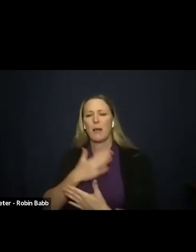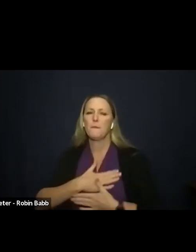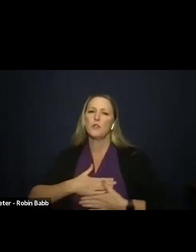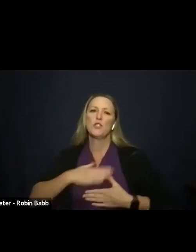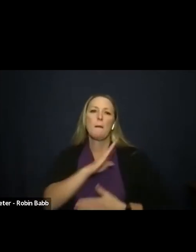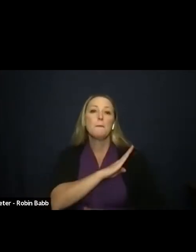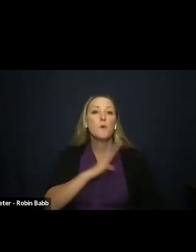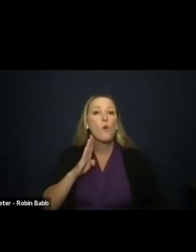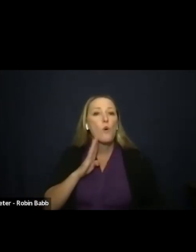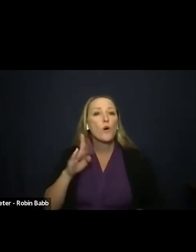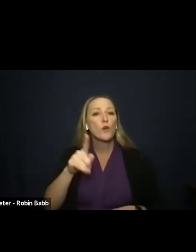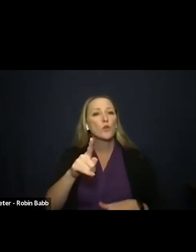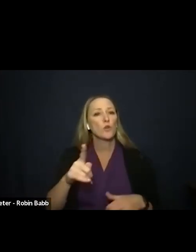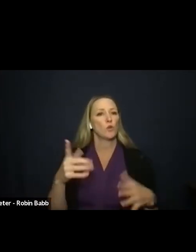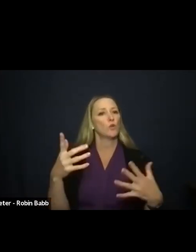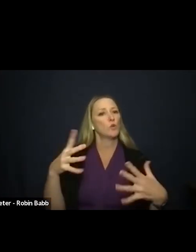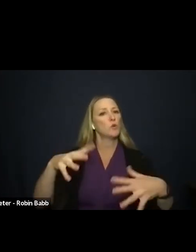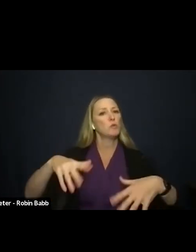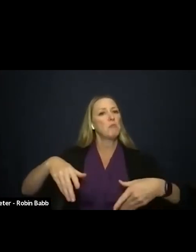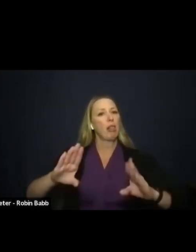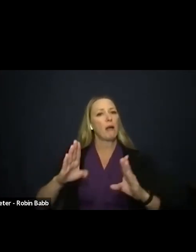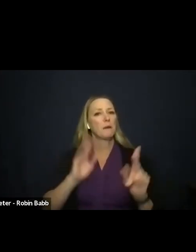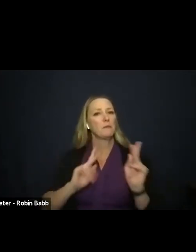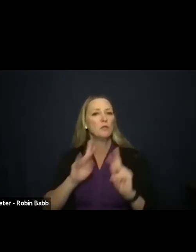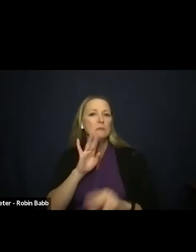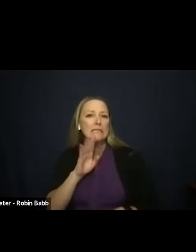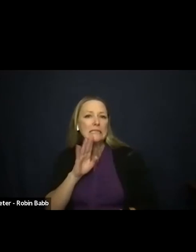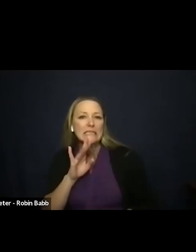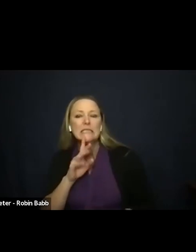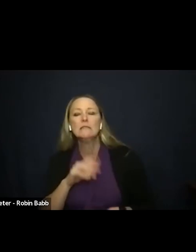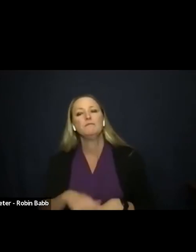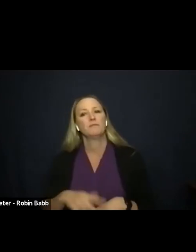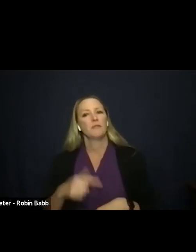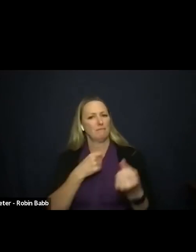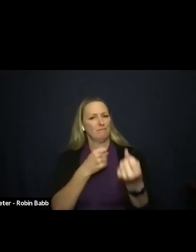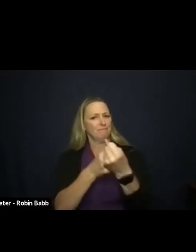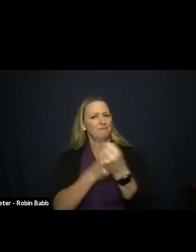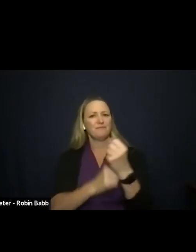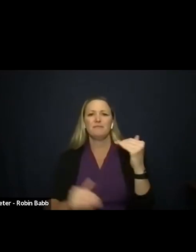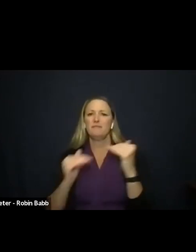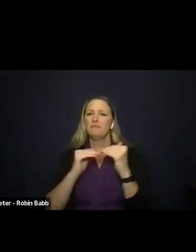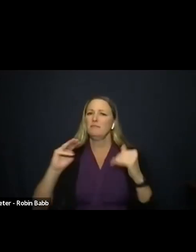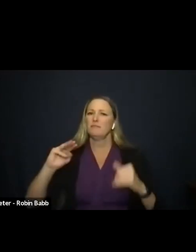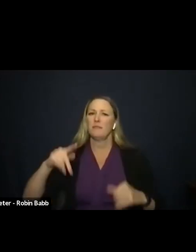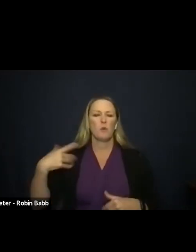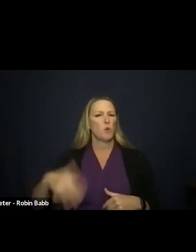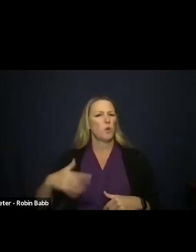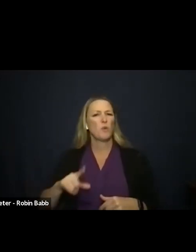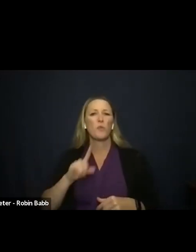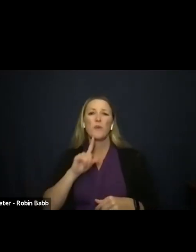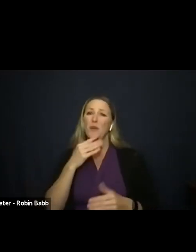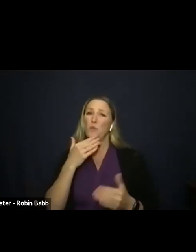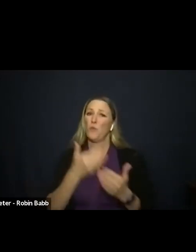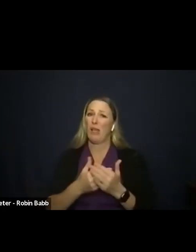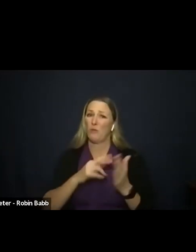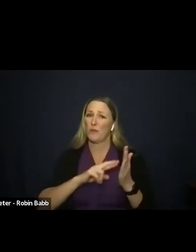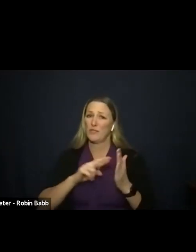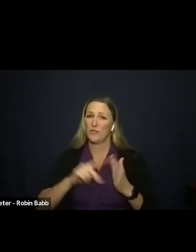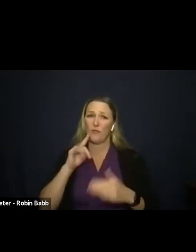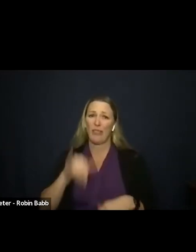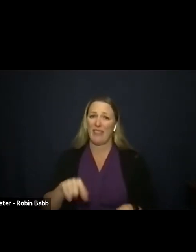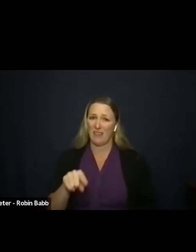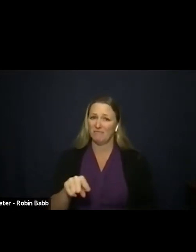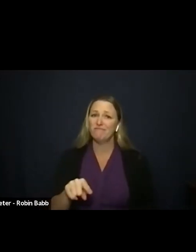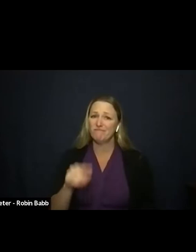for holding this space and again just lend my support to the equity maps that are um really well researched frankly thank you